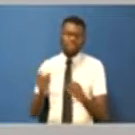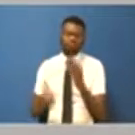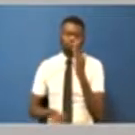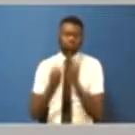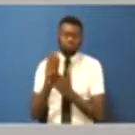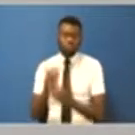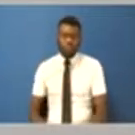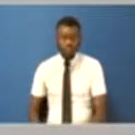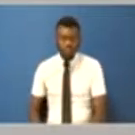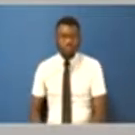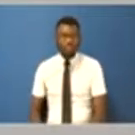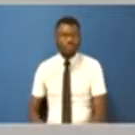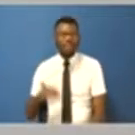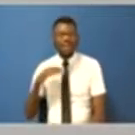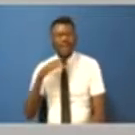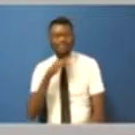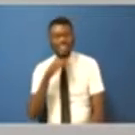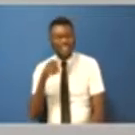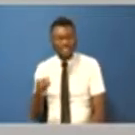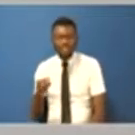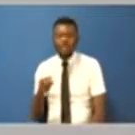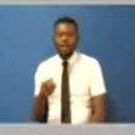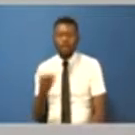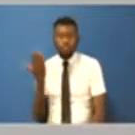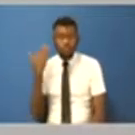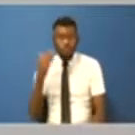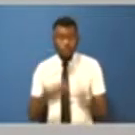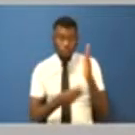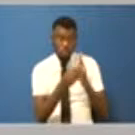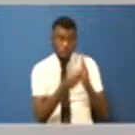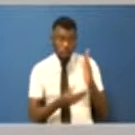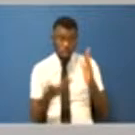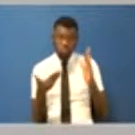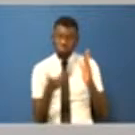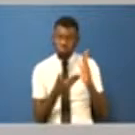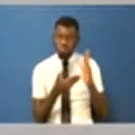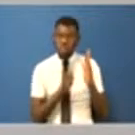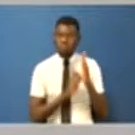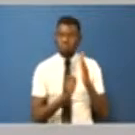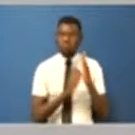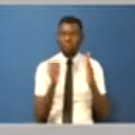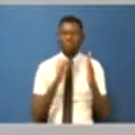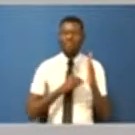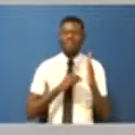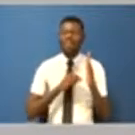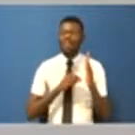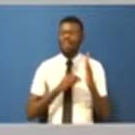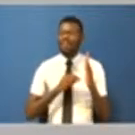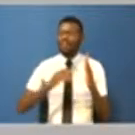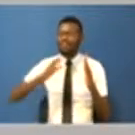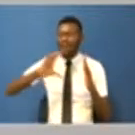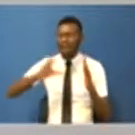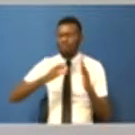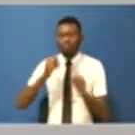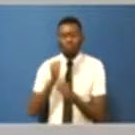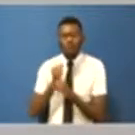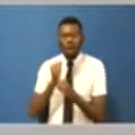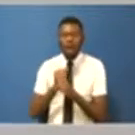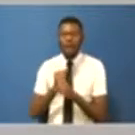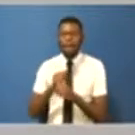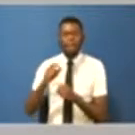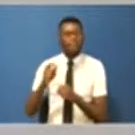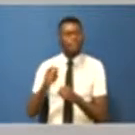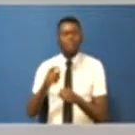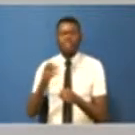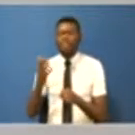garbage it was one of the major aspects of my manifesto because to work in any place whether it's an office or in a county you shouldn't have garbage